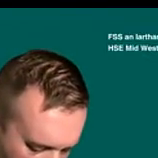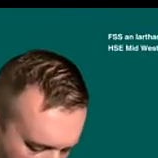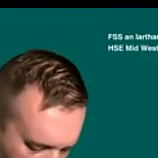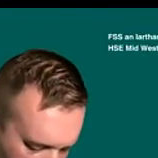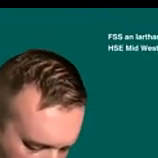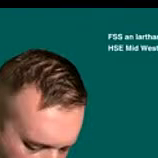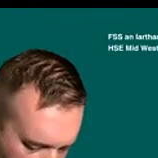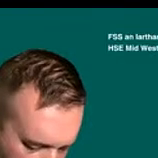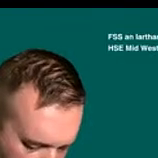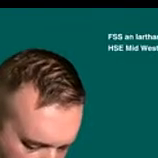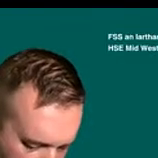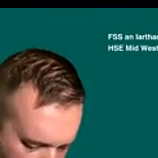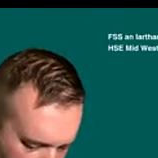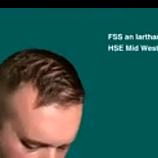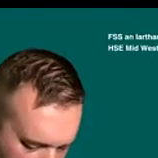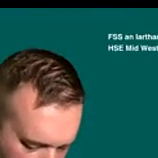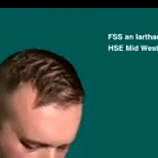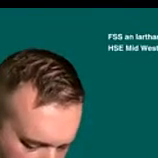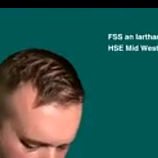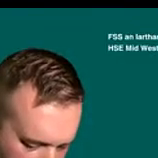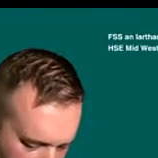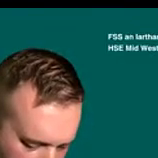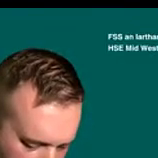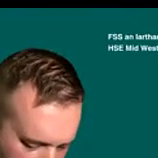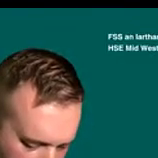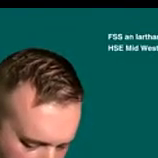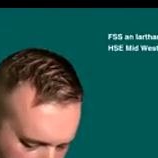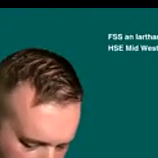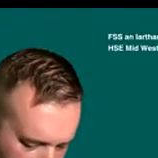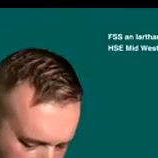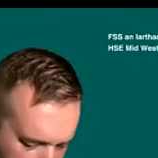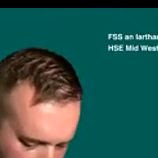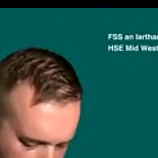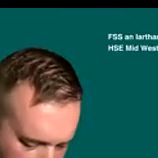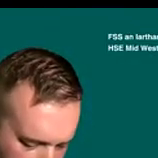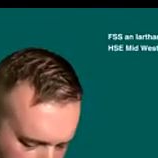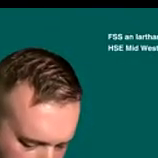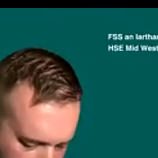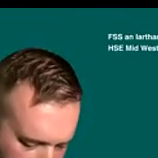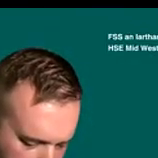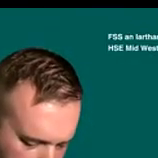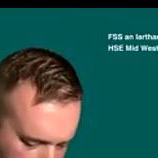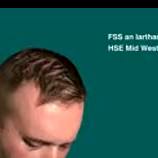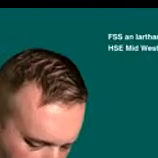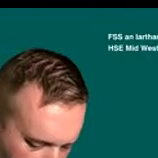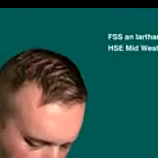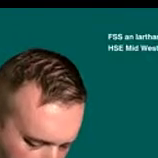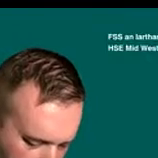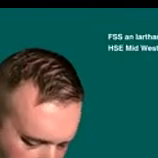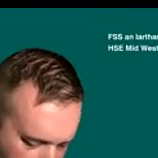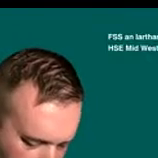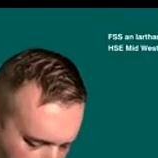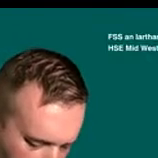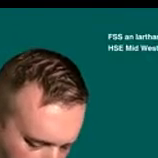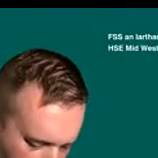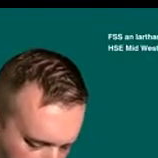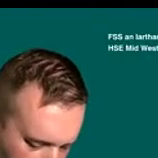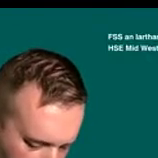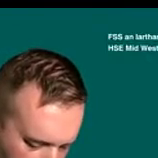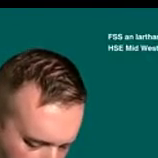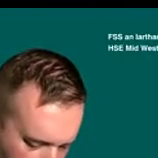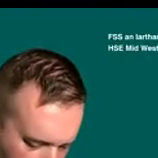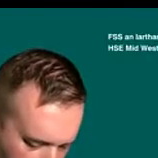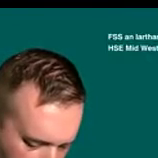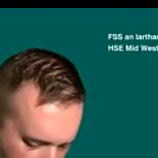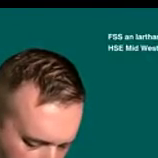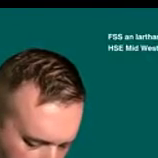having a referral to a pelvic health physiotherapist to do an in-depth exam where we would go through her symptoms in